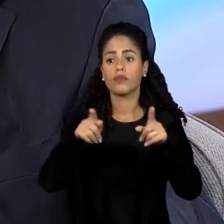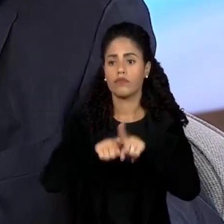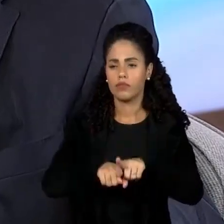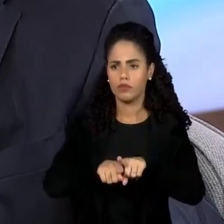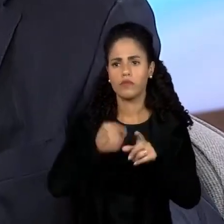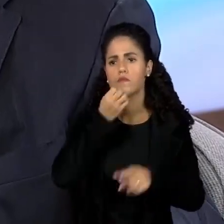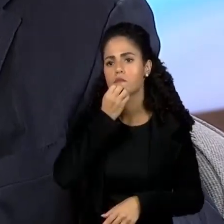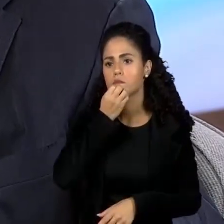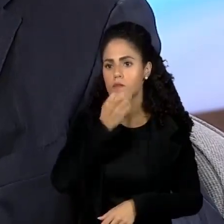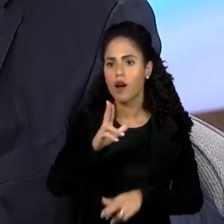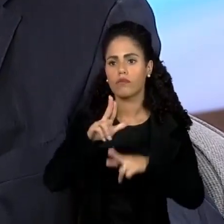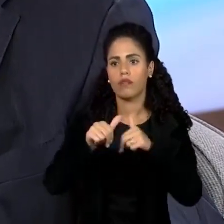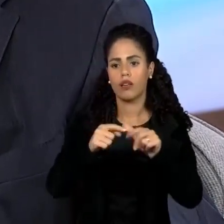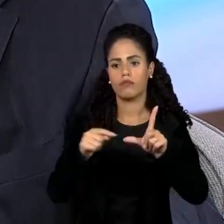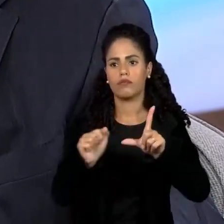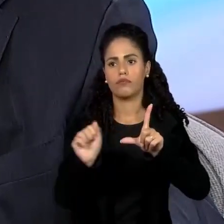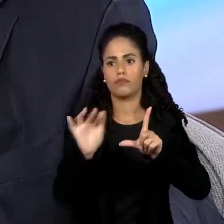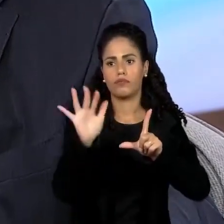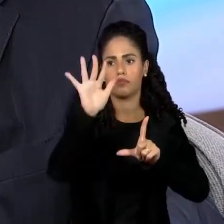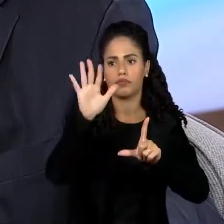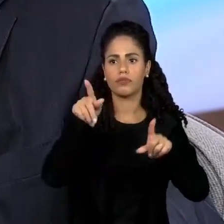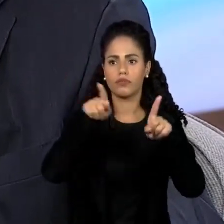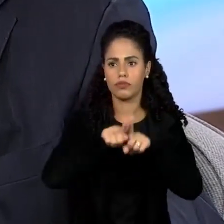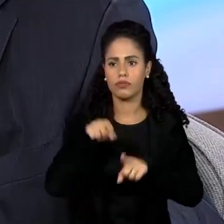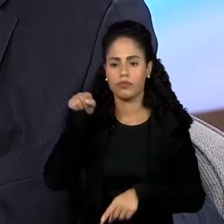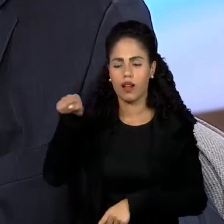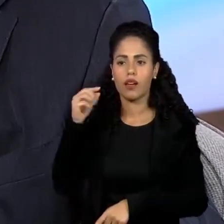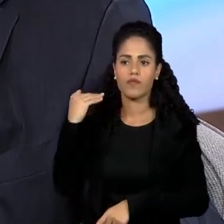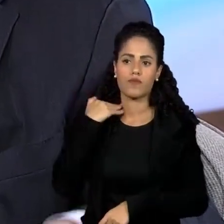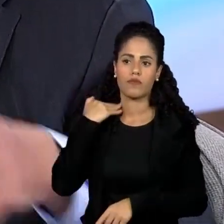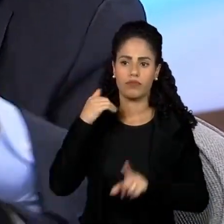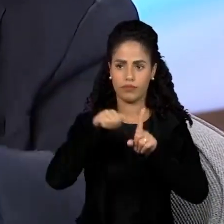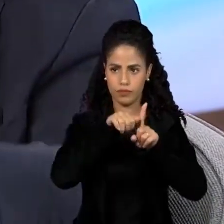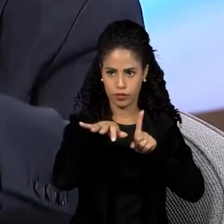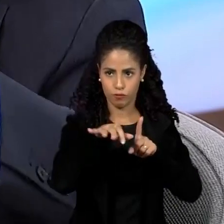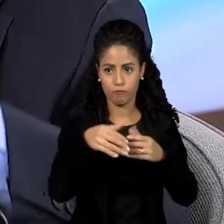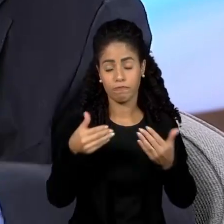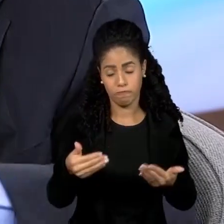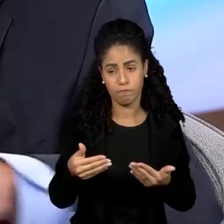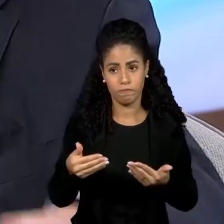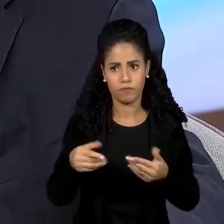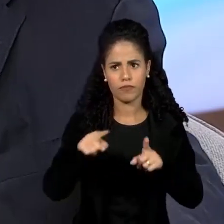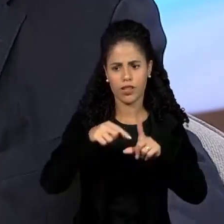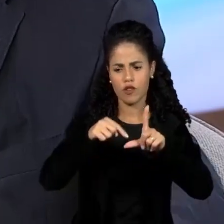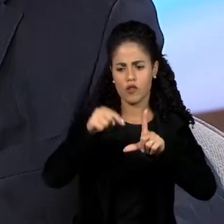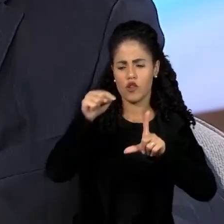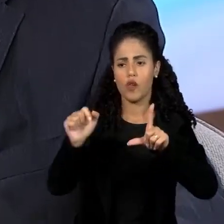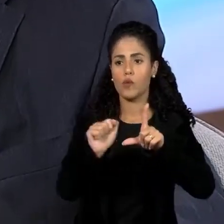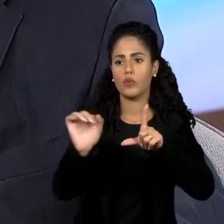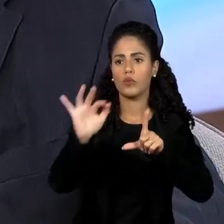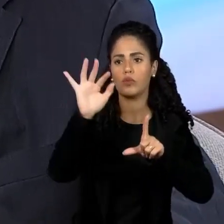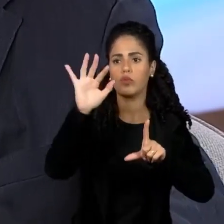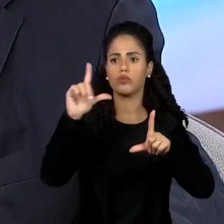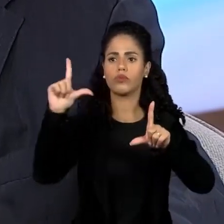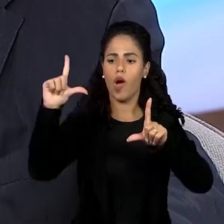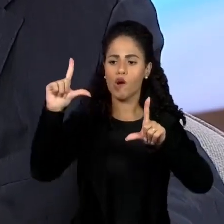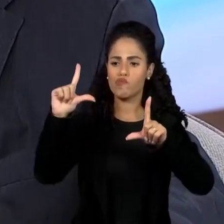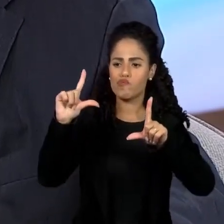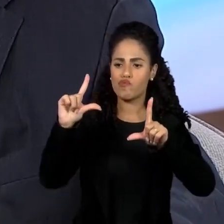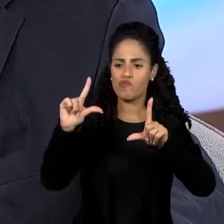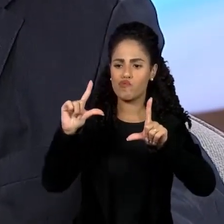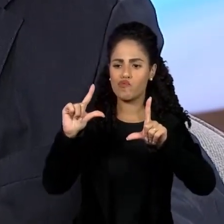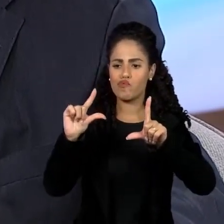of the high interest rates of the central bank. And inflation is coming down not